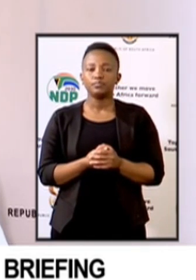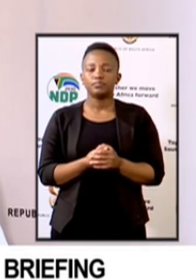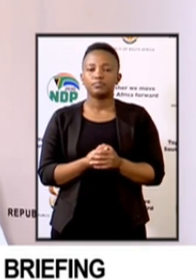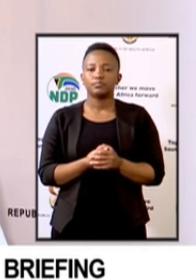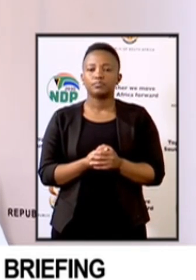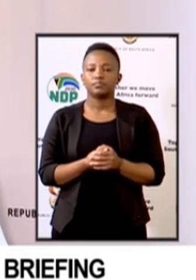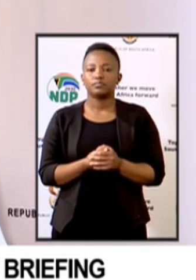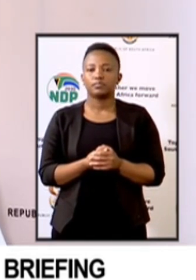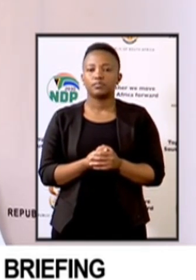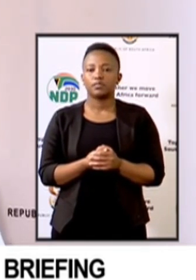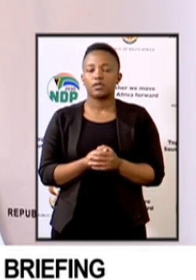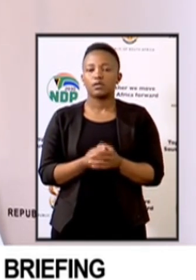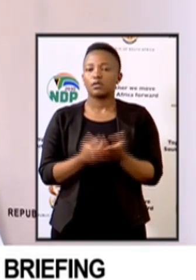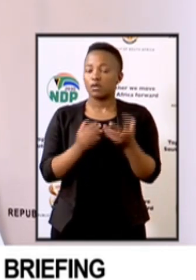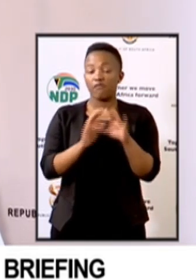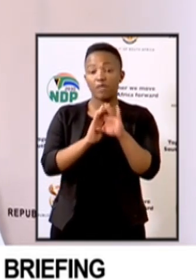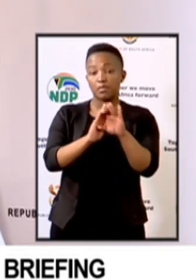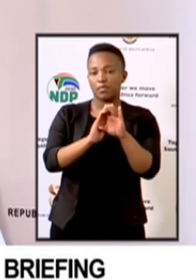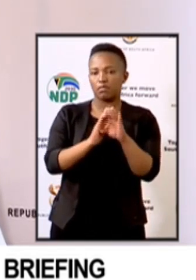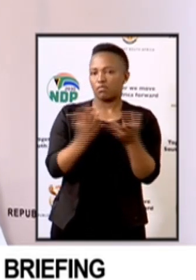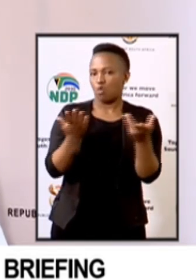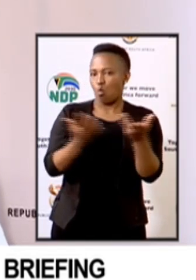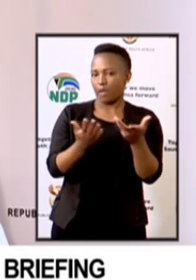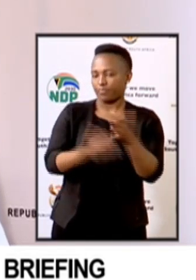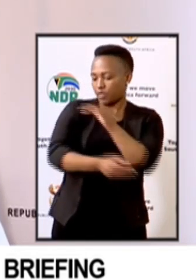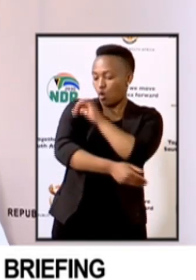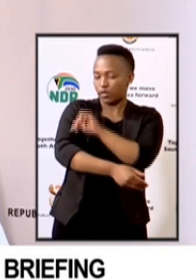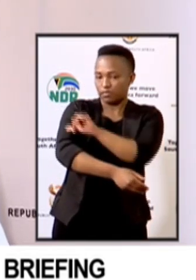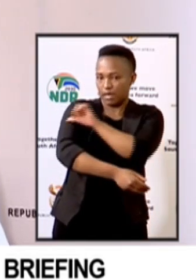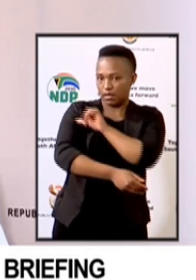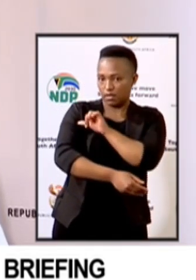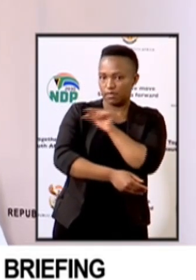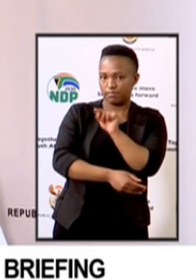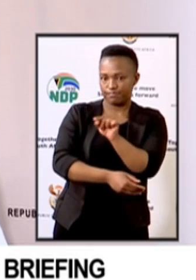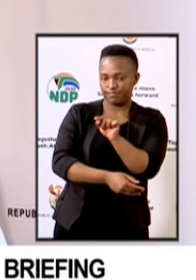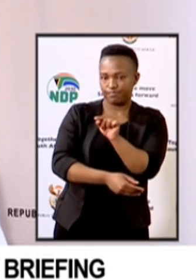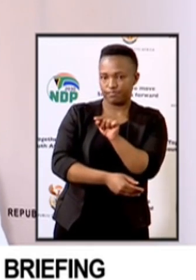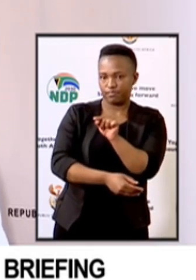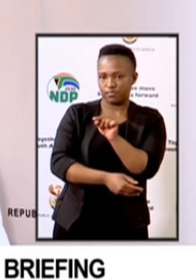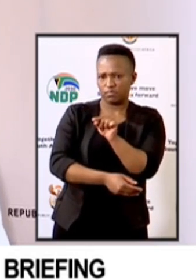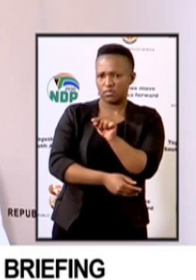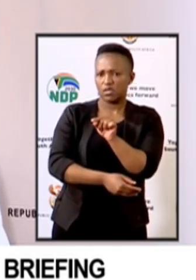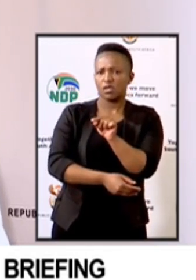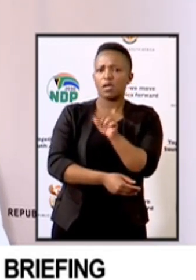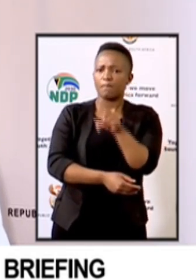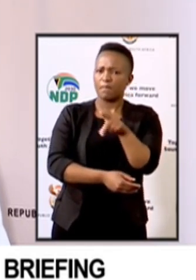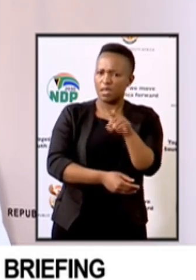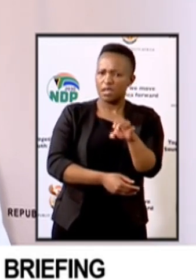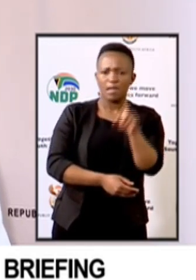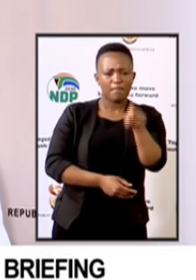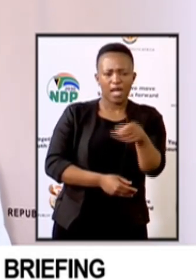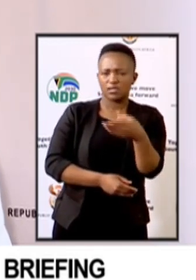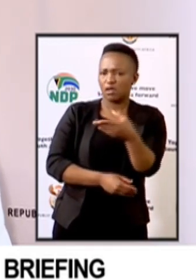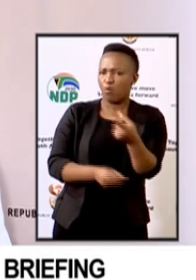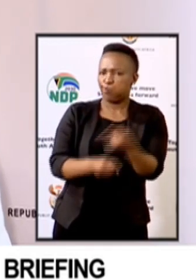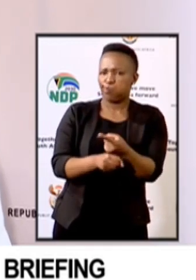particular hospital, as an example, there would always be PPEs,